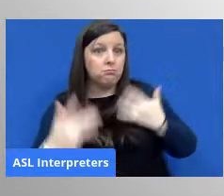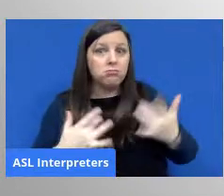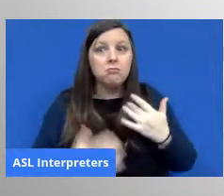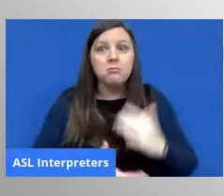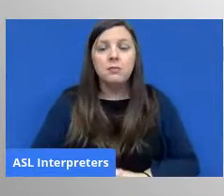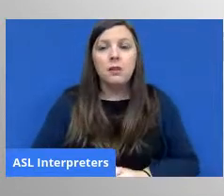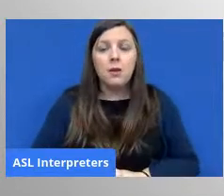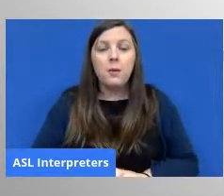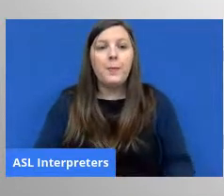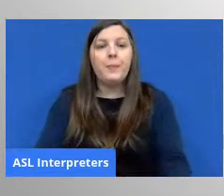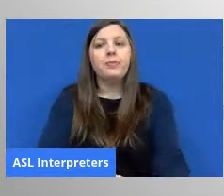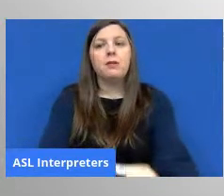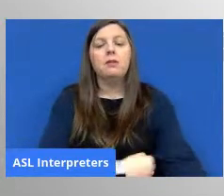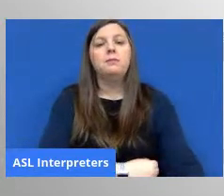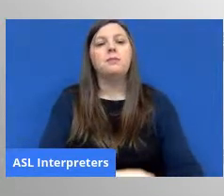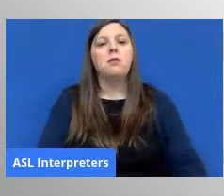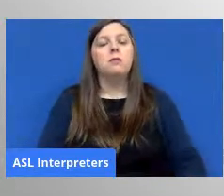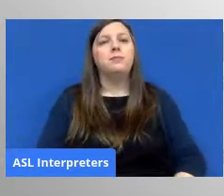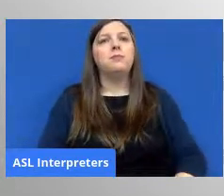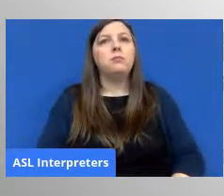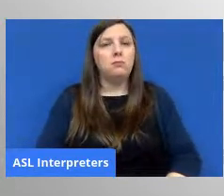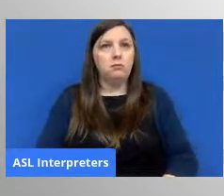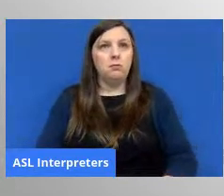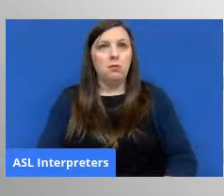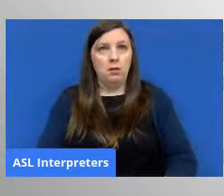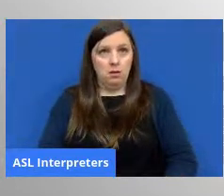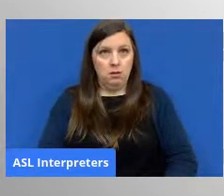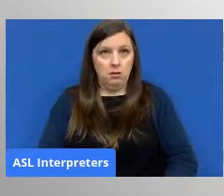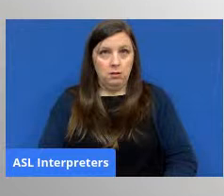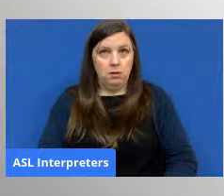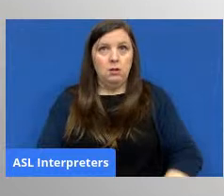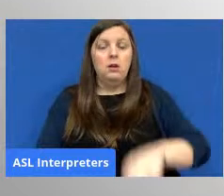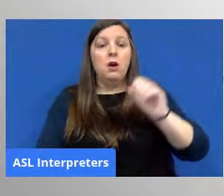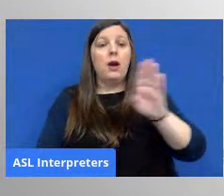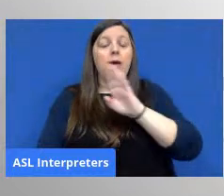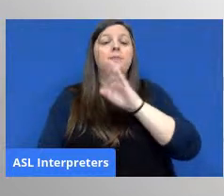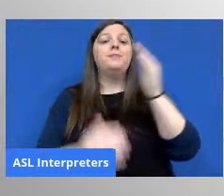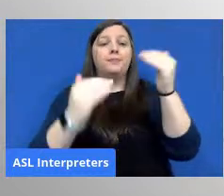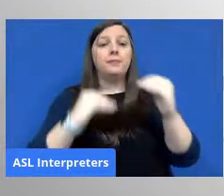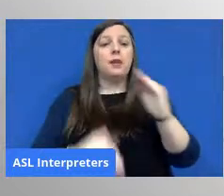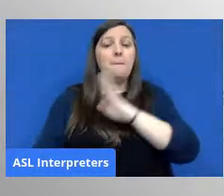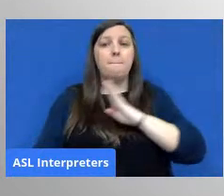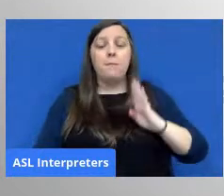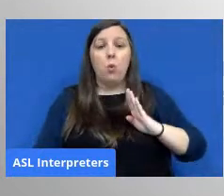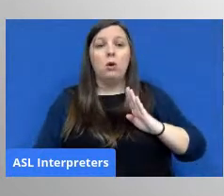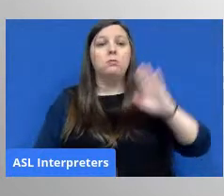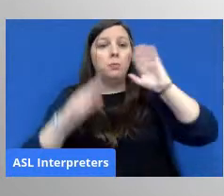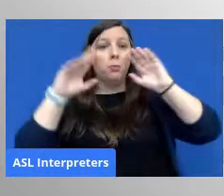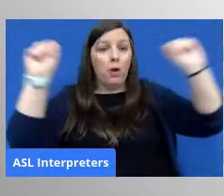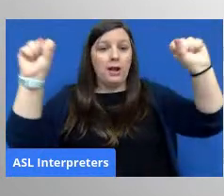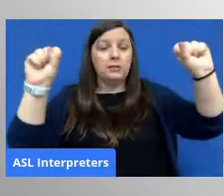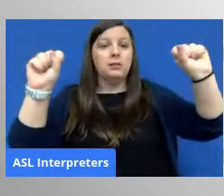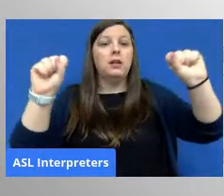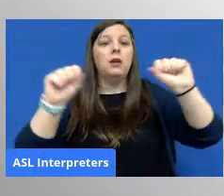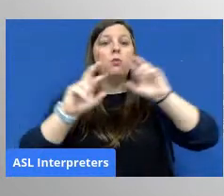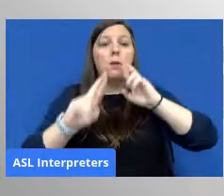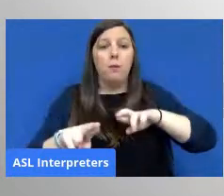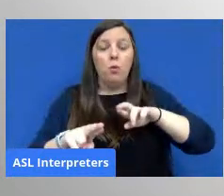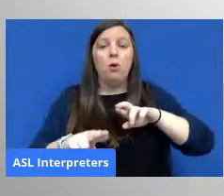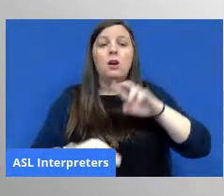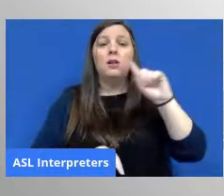All right. Moving forward with the board president report, the only thing I will add is